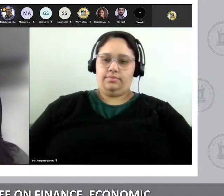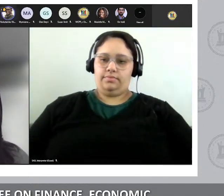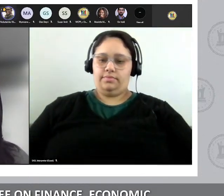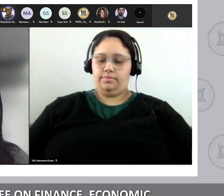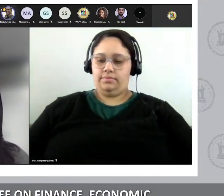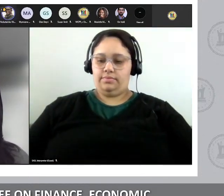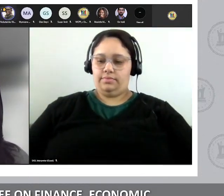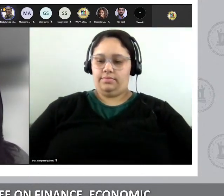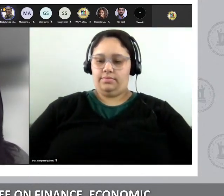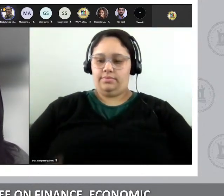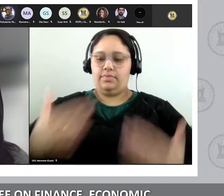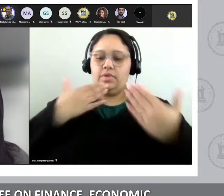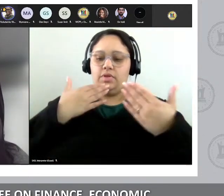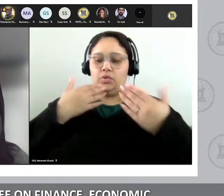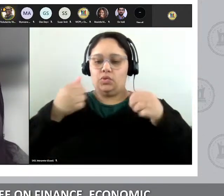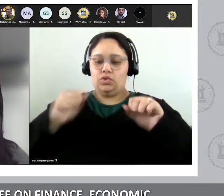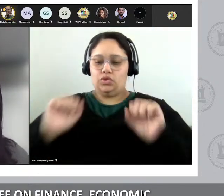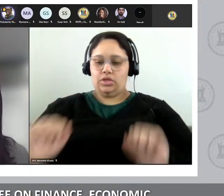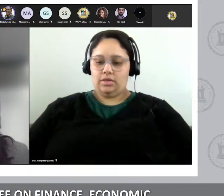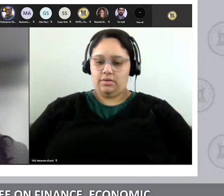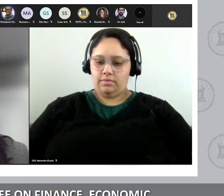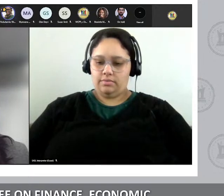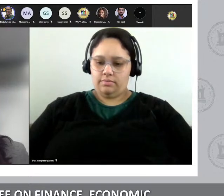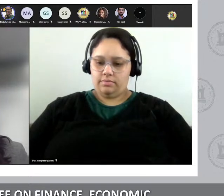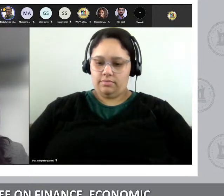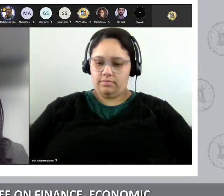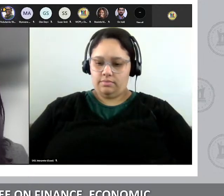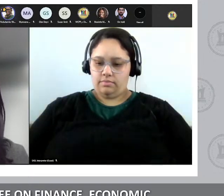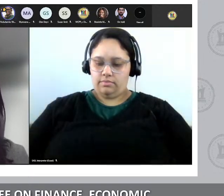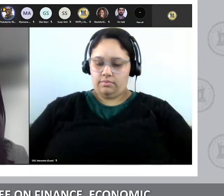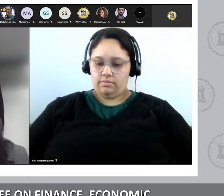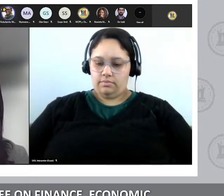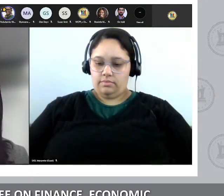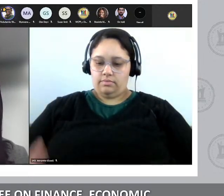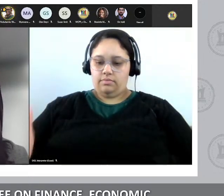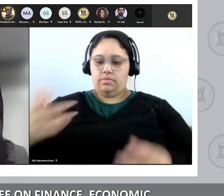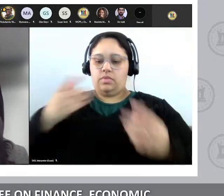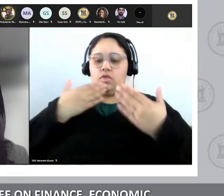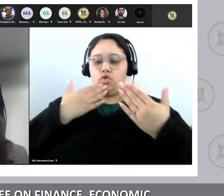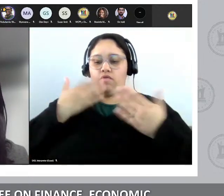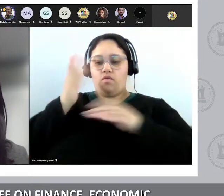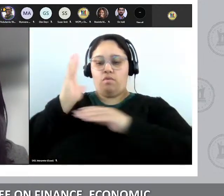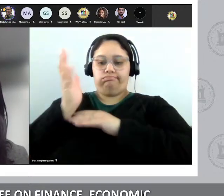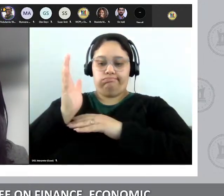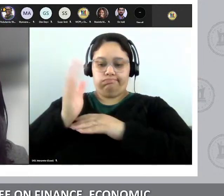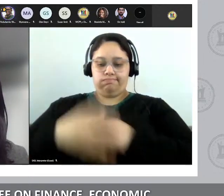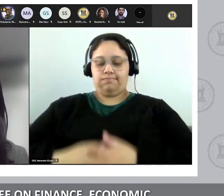No, thank you. Thank you, Chair. Thank you for the presentation.